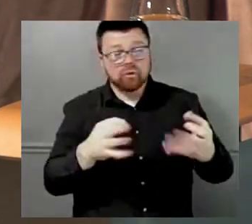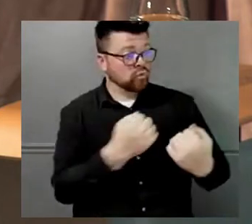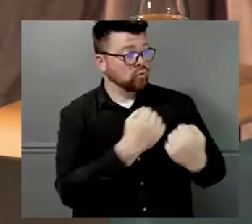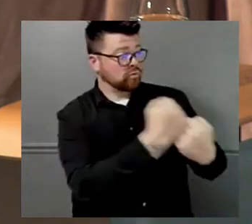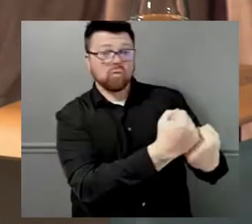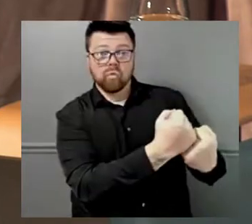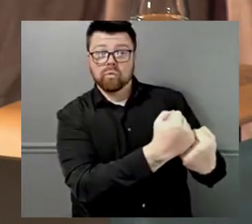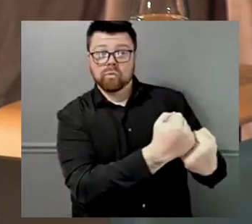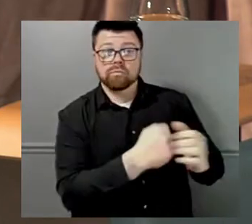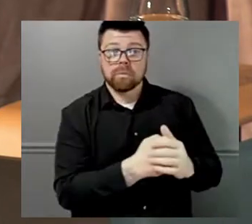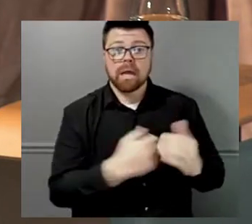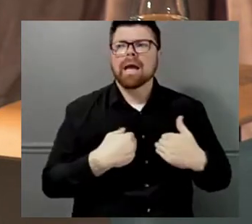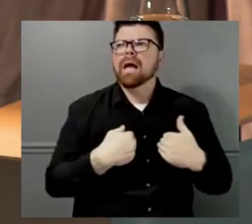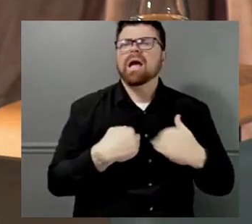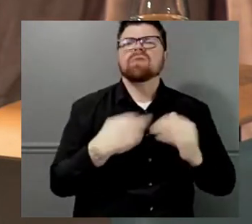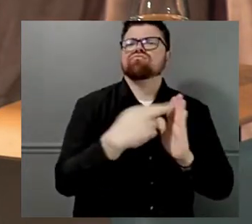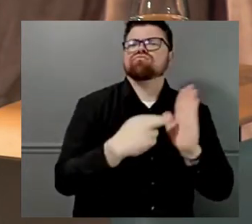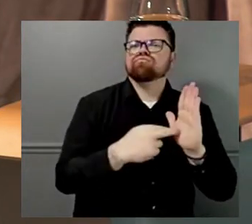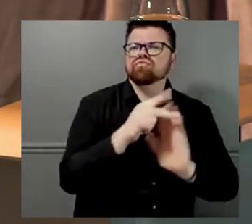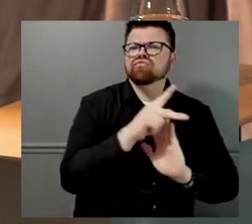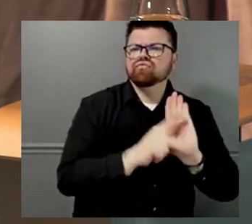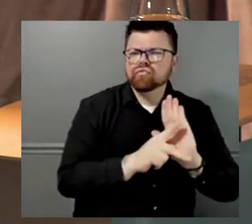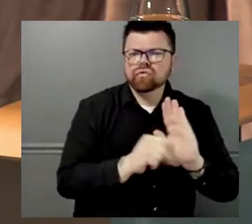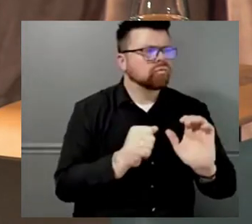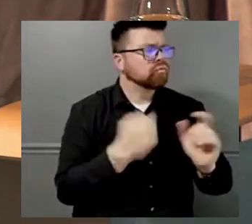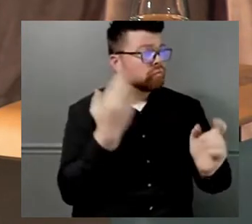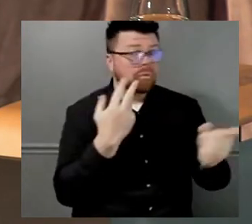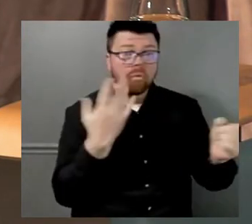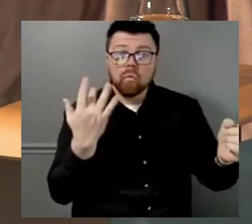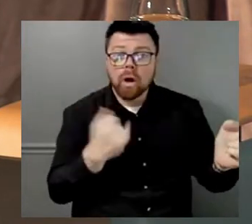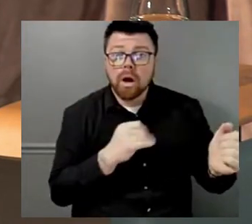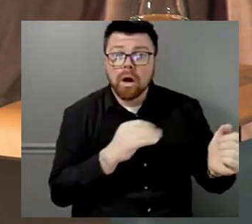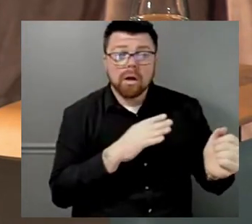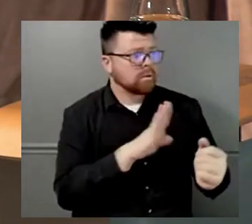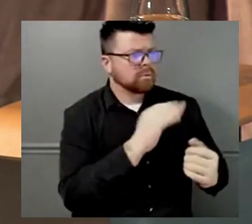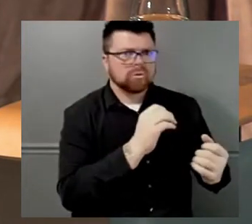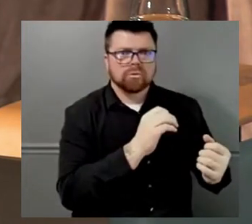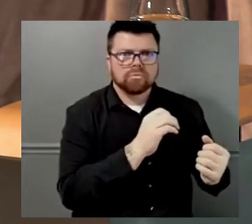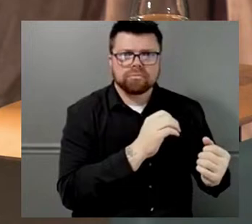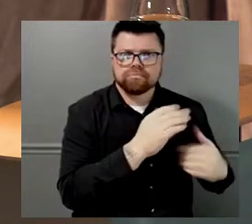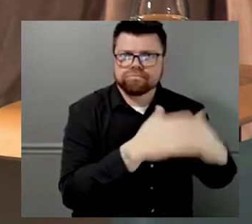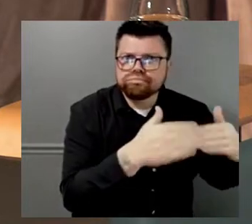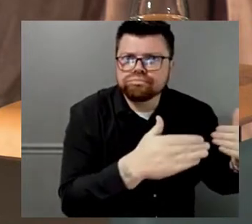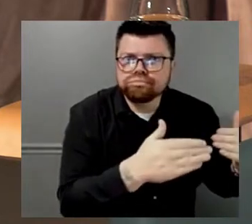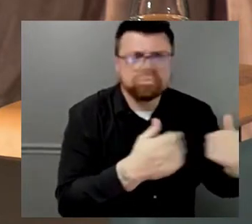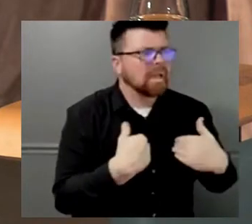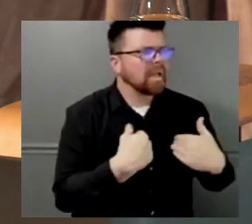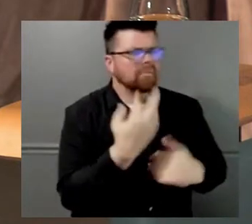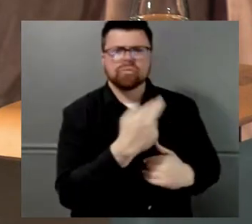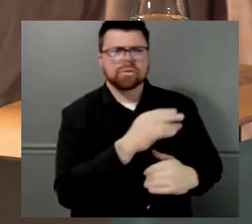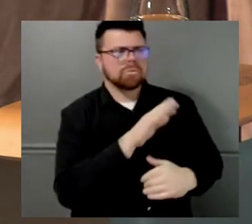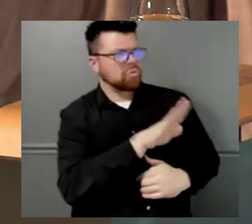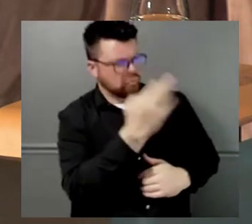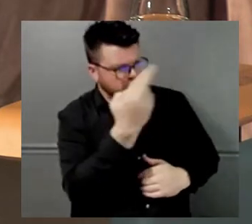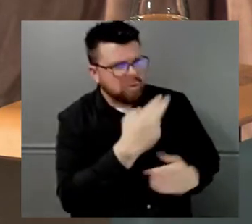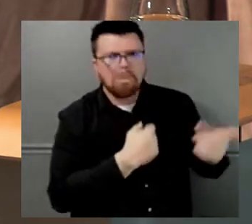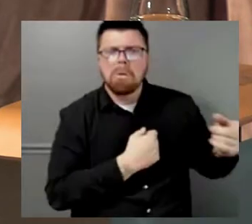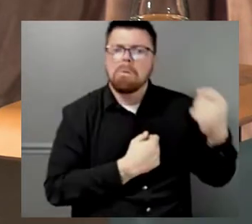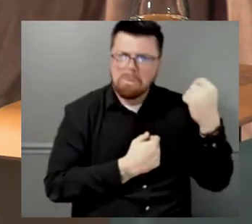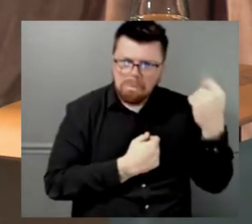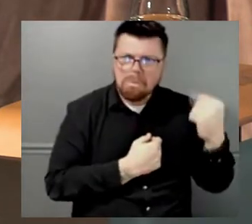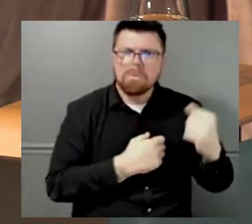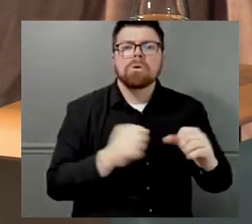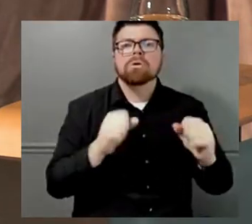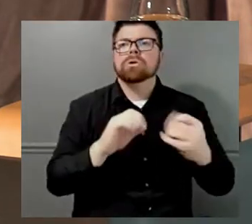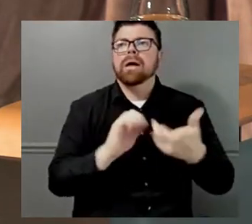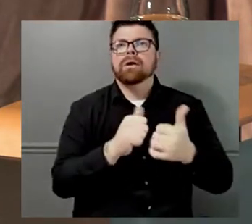a principled reason for why they're doing it, but there is always a reason. And so with any way that you look at the